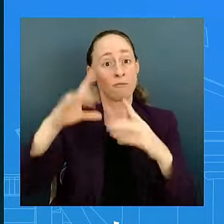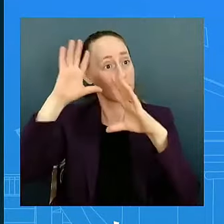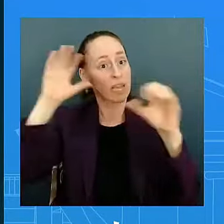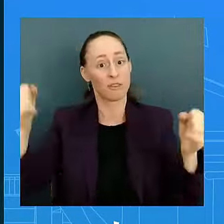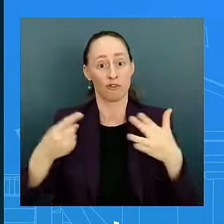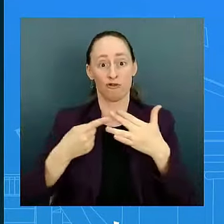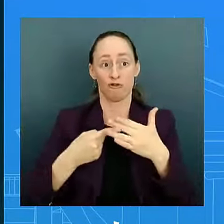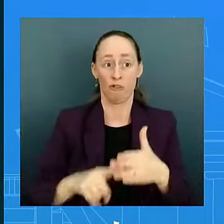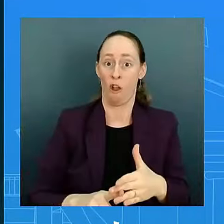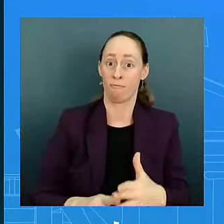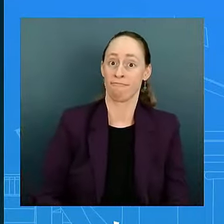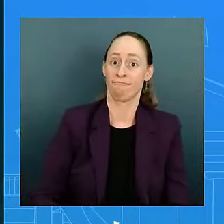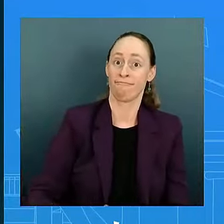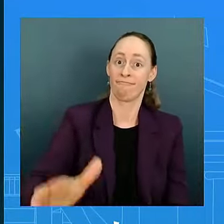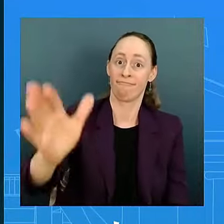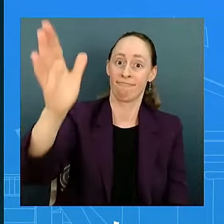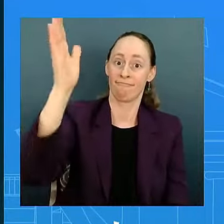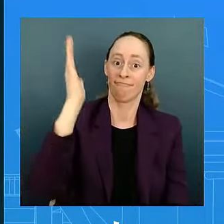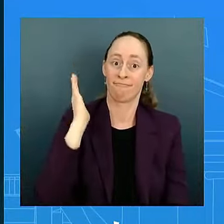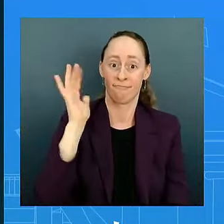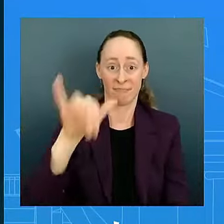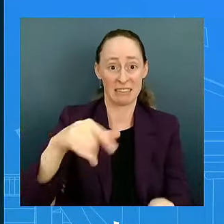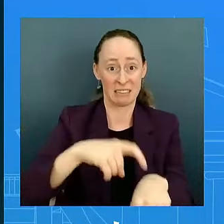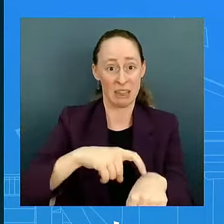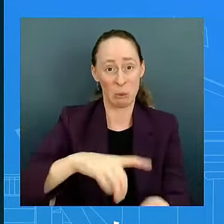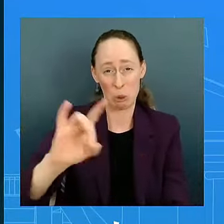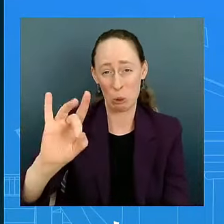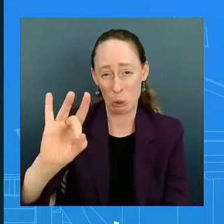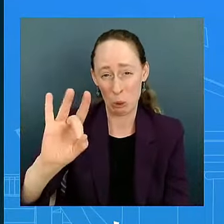economy that was in a downturn. He had to turn that around.